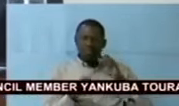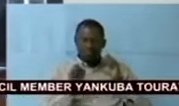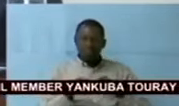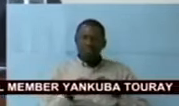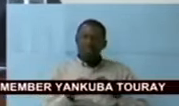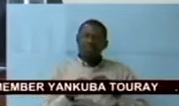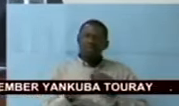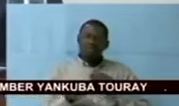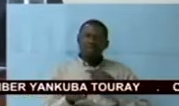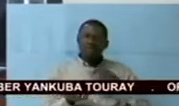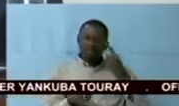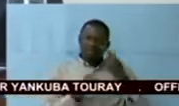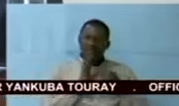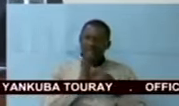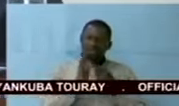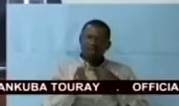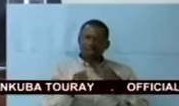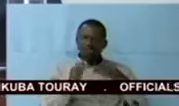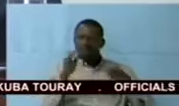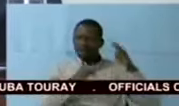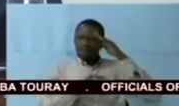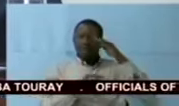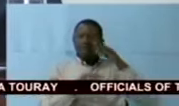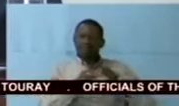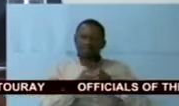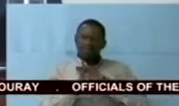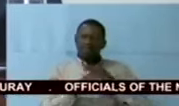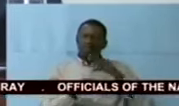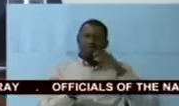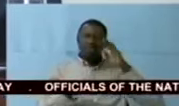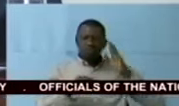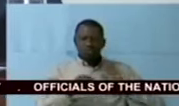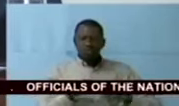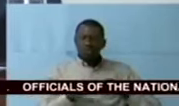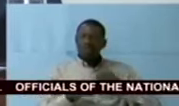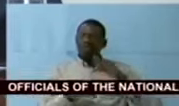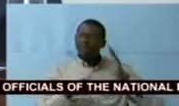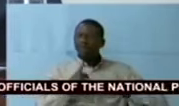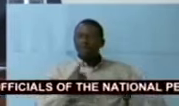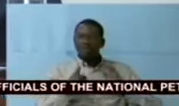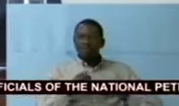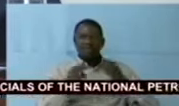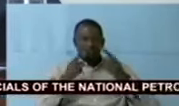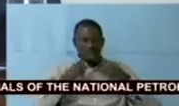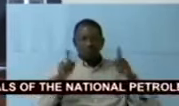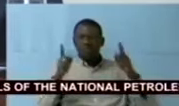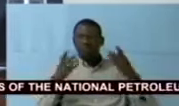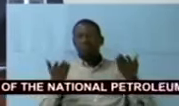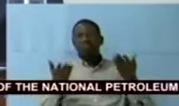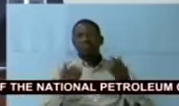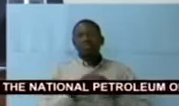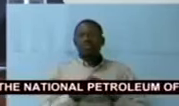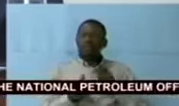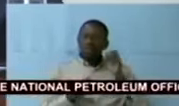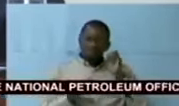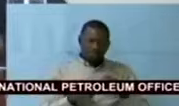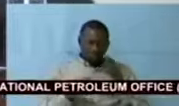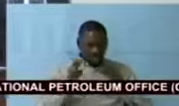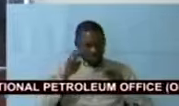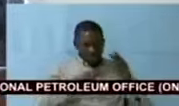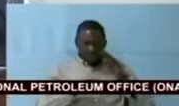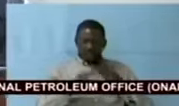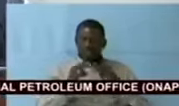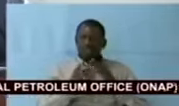manyana sudero dilatela santo jannibe ko fenkela folo kundula folo nyin dan receiver nyin pour leta dum ako nyin kono ka cross folo ay